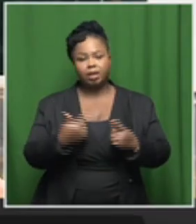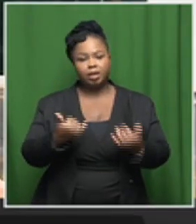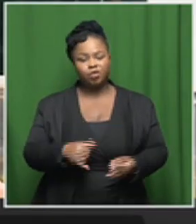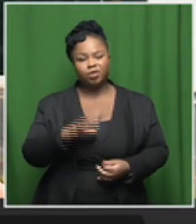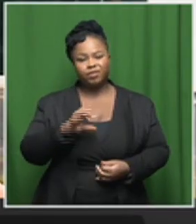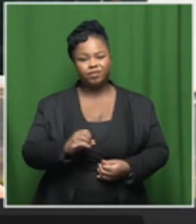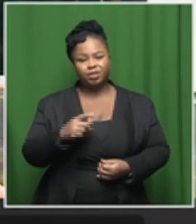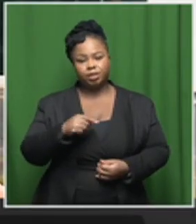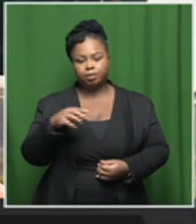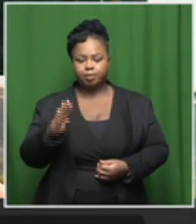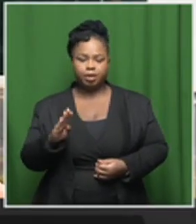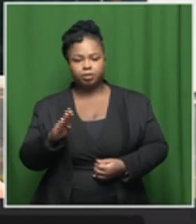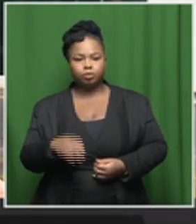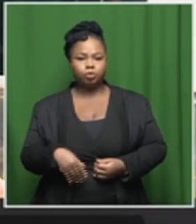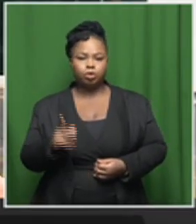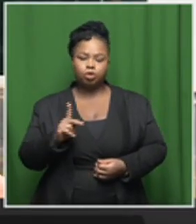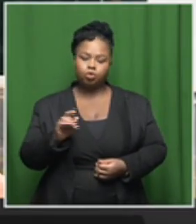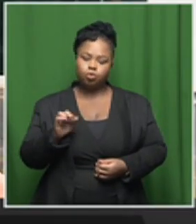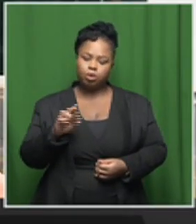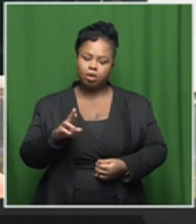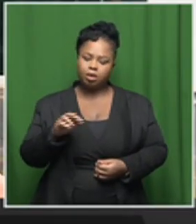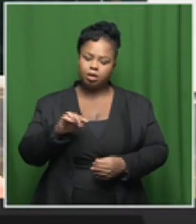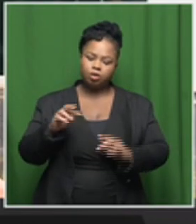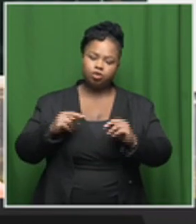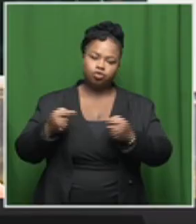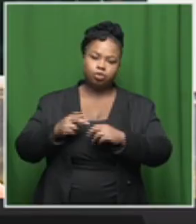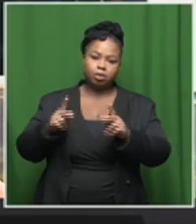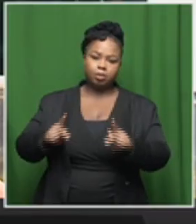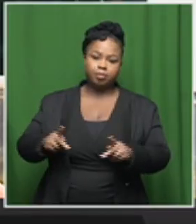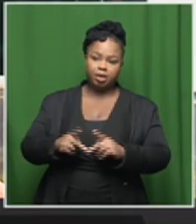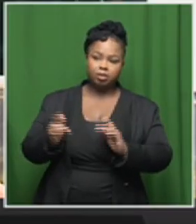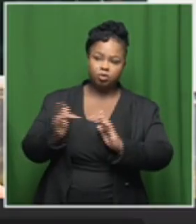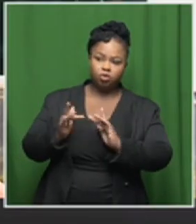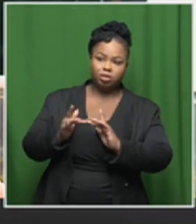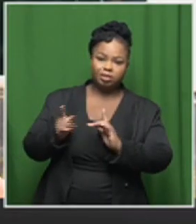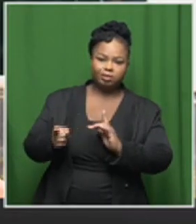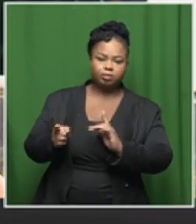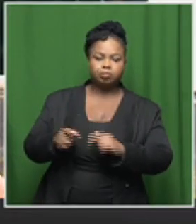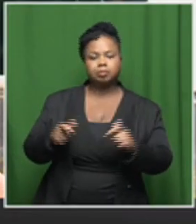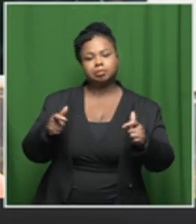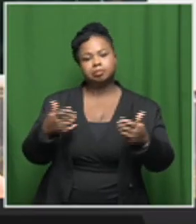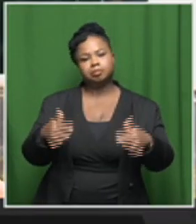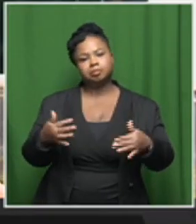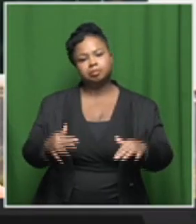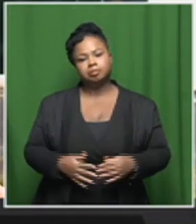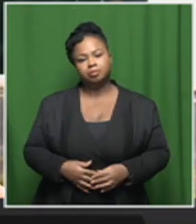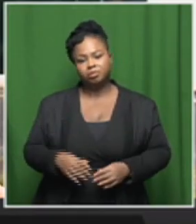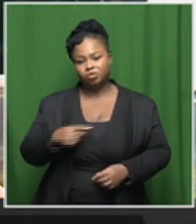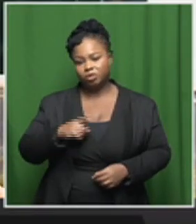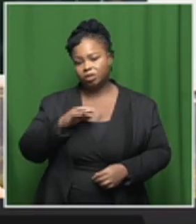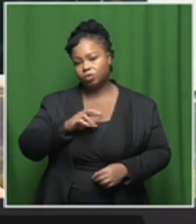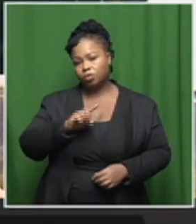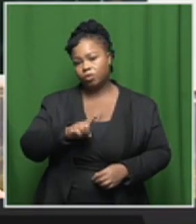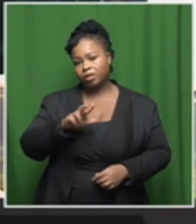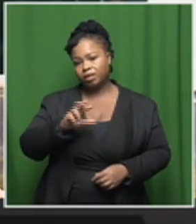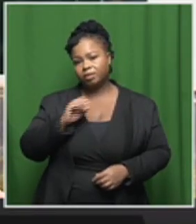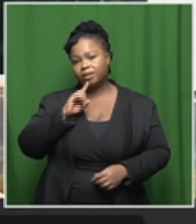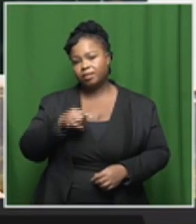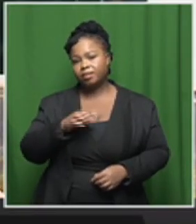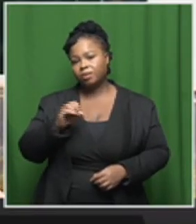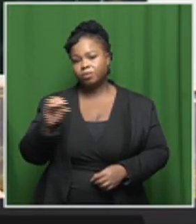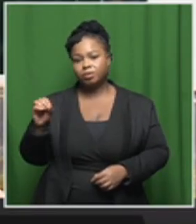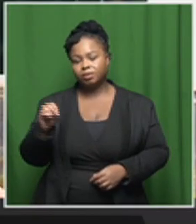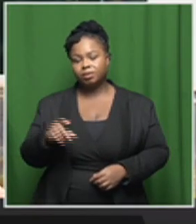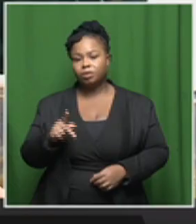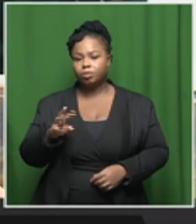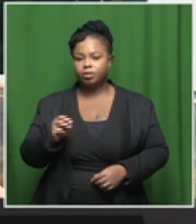gigabits per second in the middle of the Kruger National Park to show you where we can take connectivity as an organization. And when you speak of 180,000 kilometers of